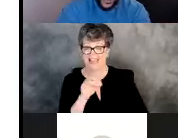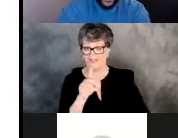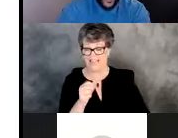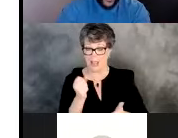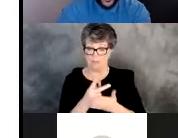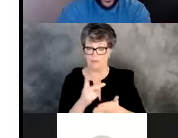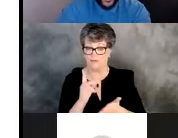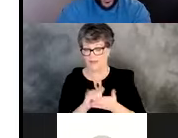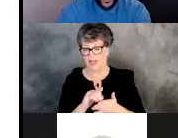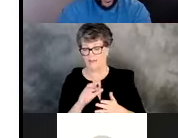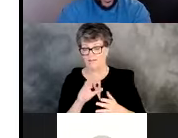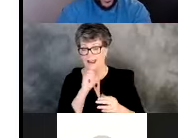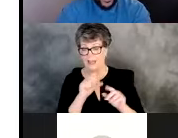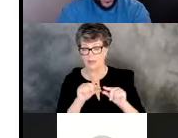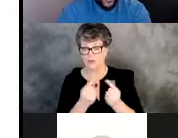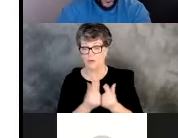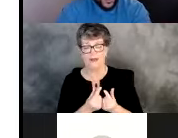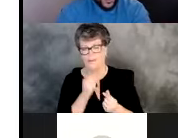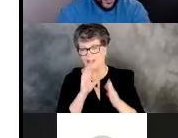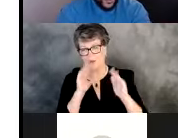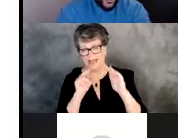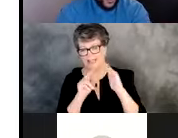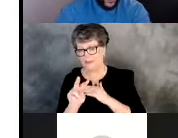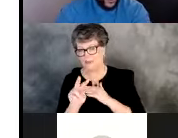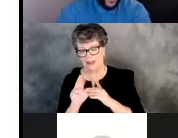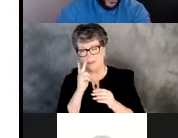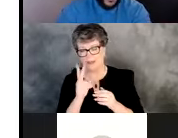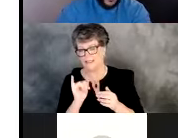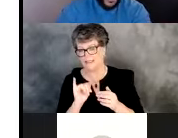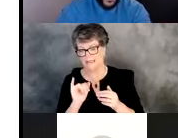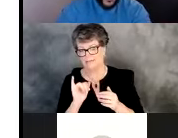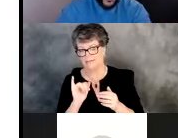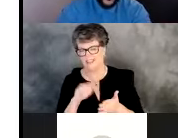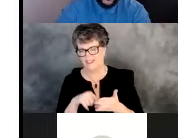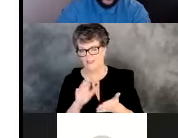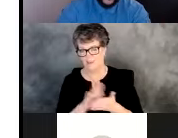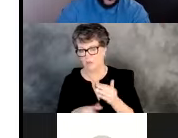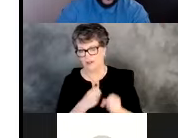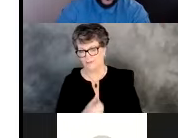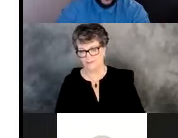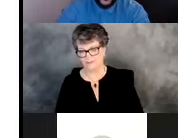group. But I don't anticipate that it would be something that we would see in this upcoming school year.